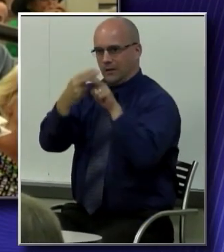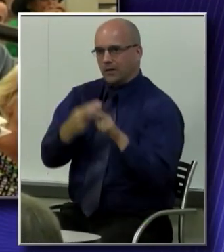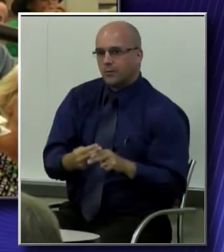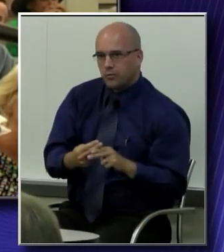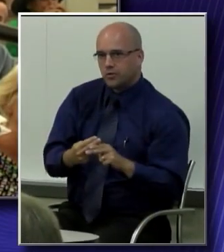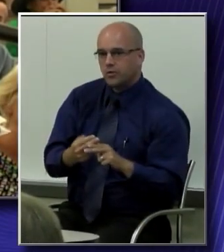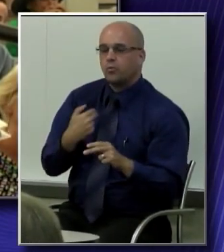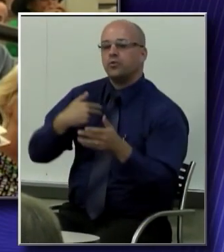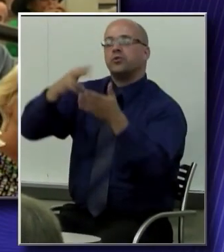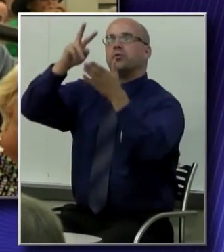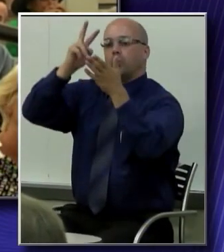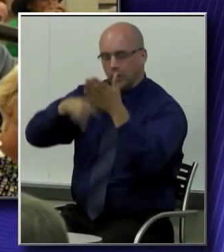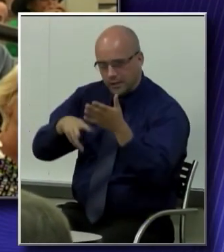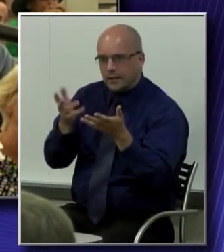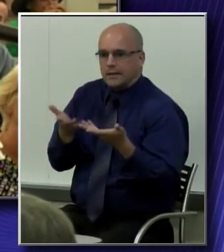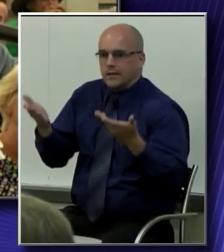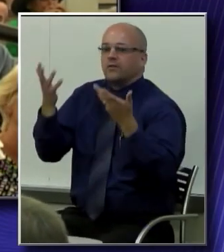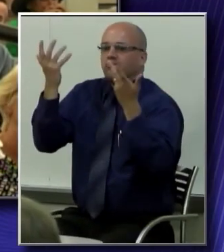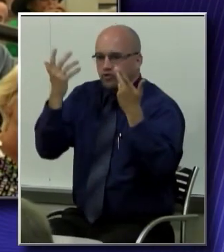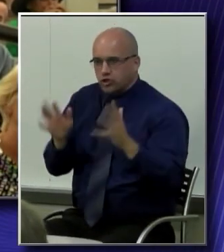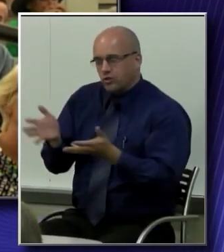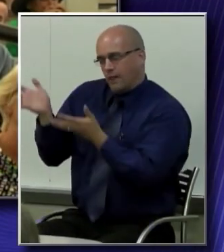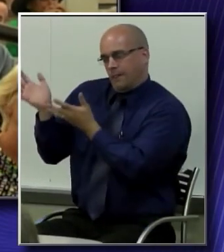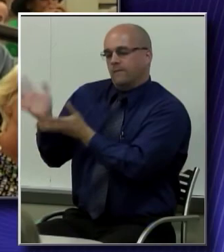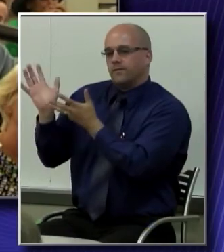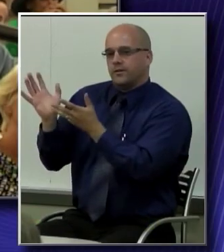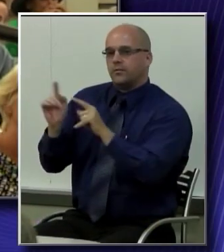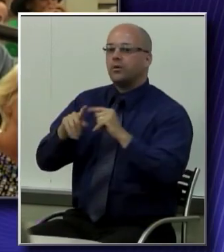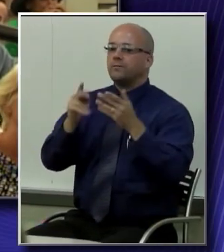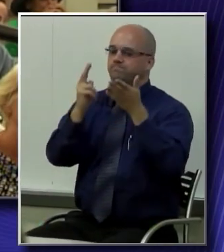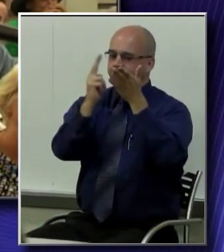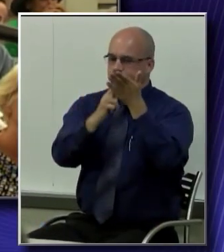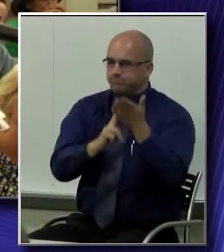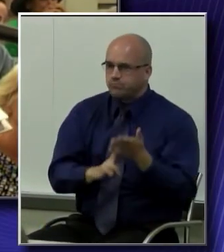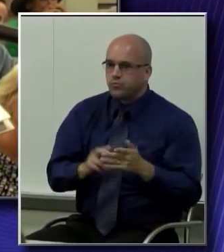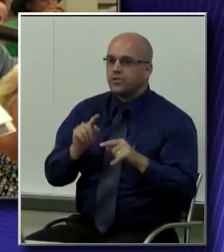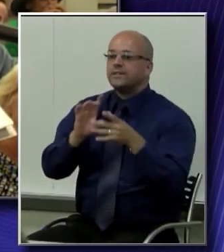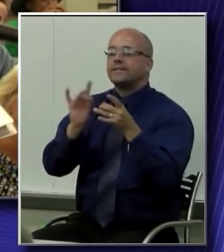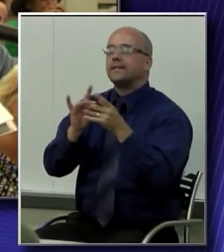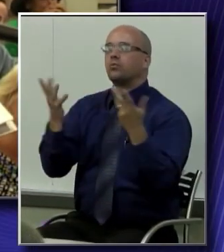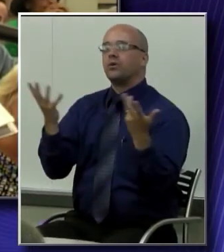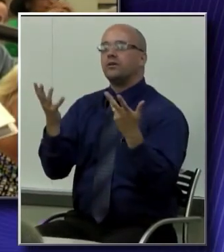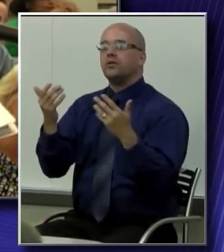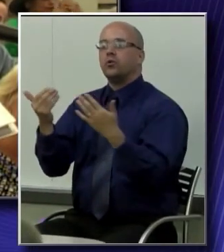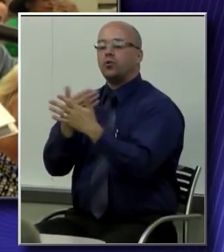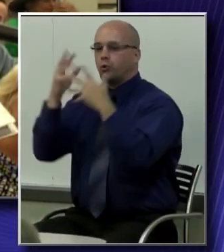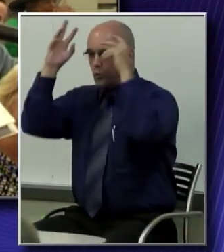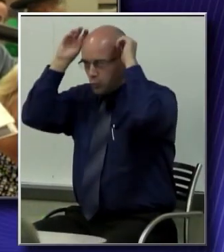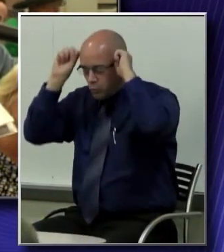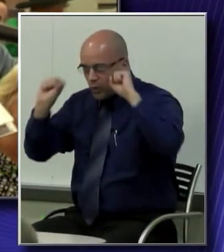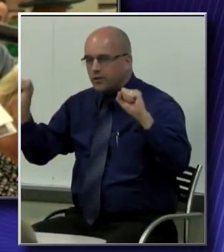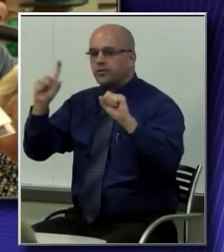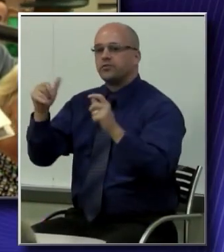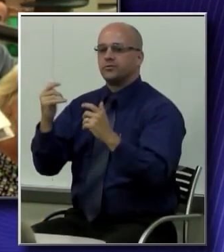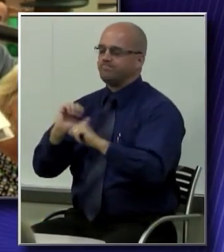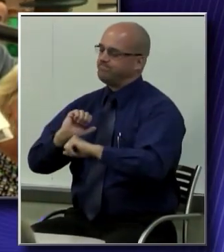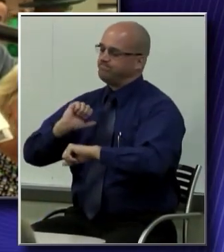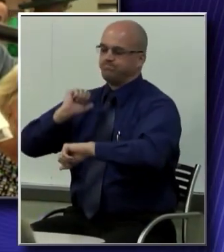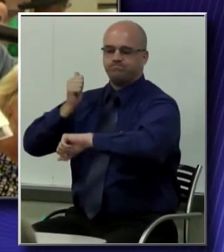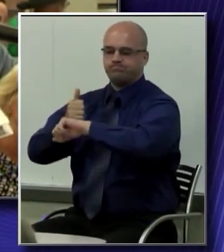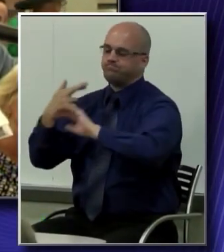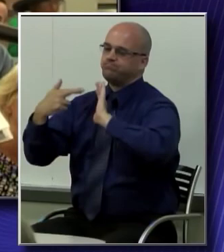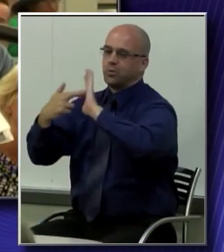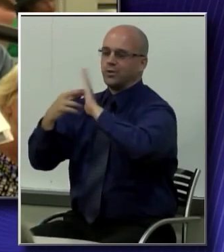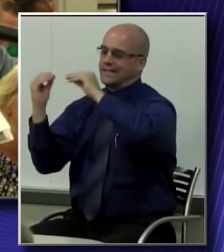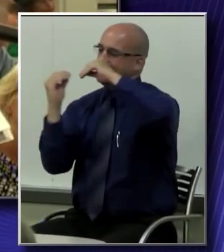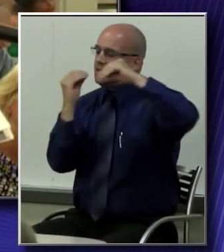tonight and then leave it at that. The petition says that the new president of UNC should stand for teaching and learning.